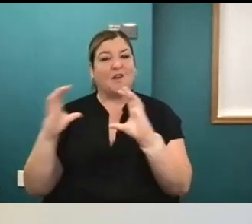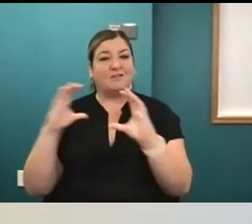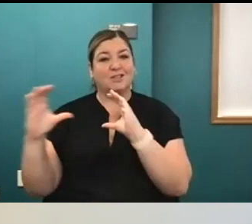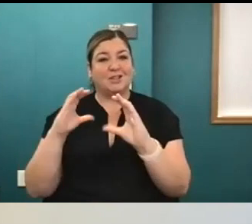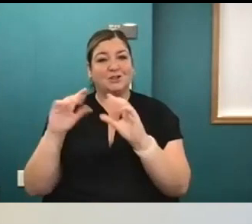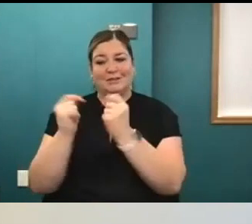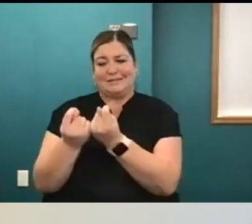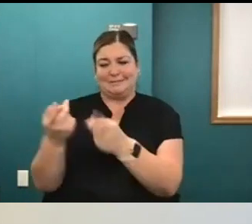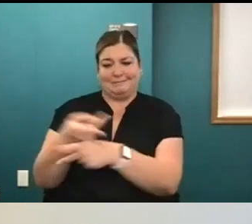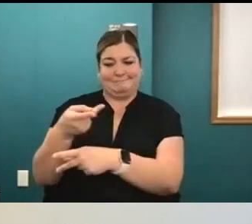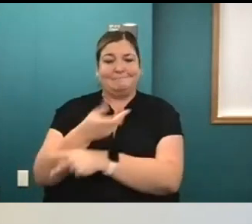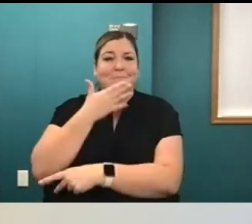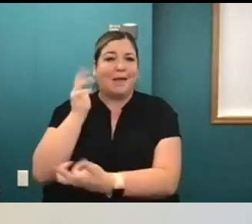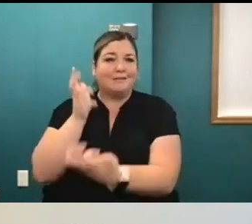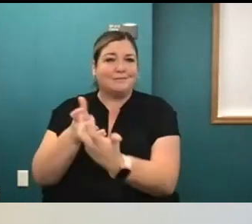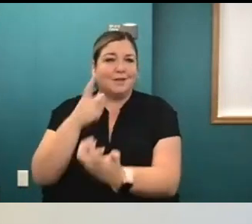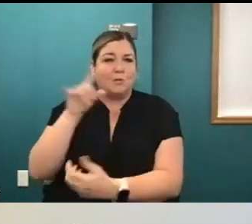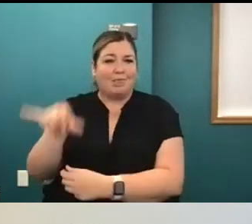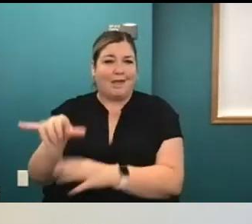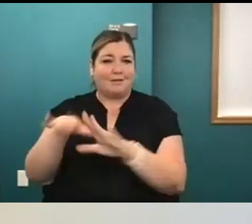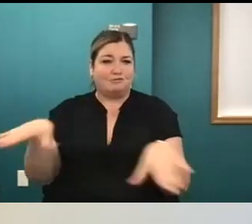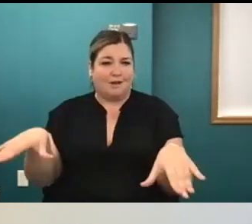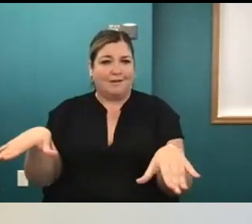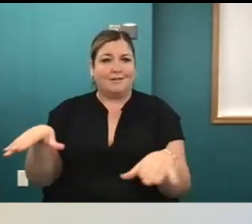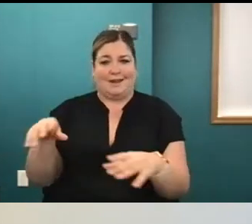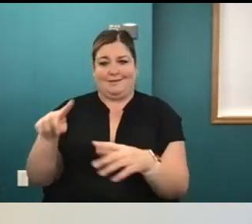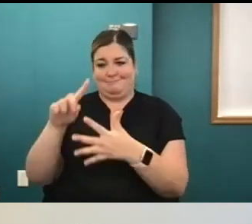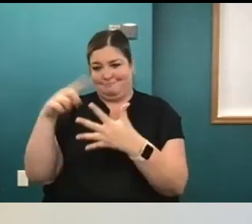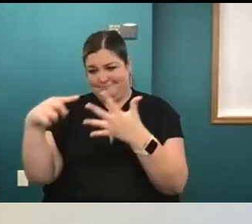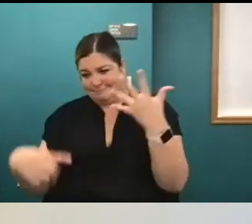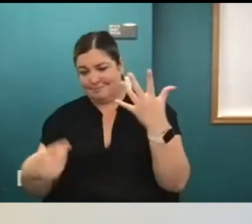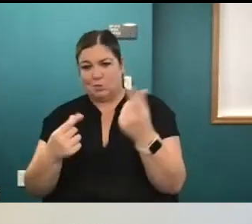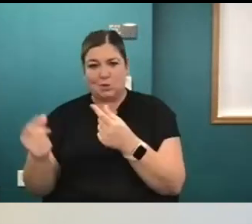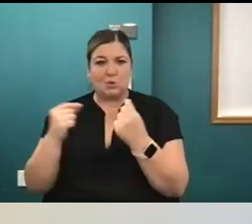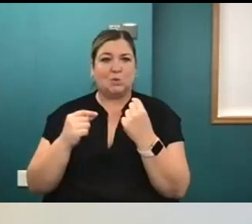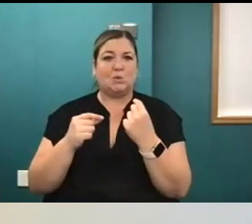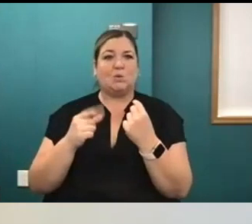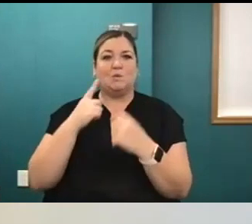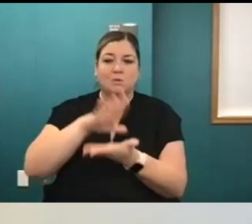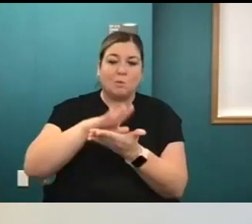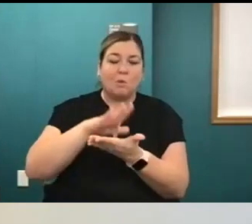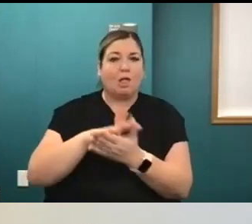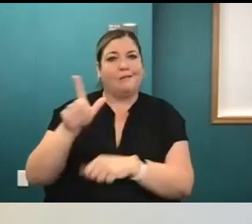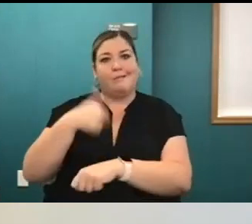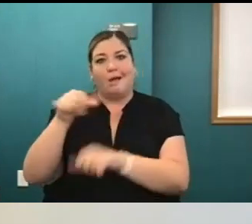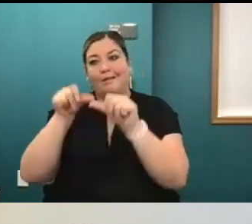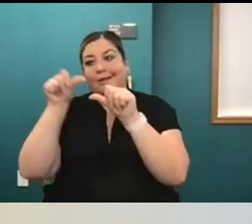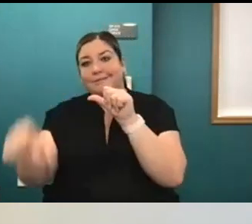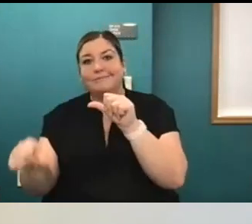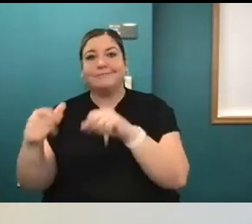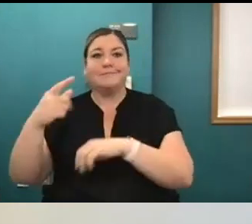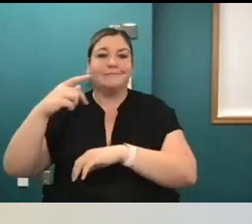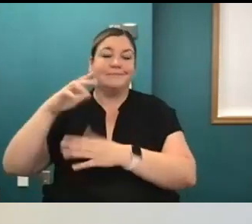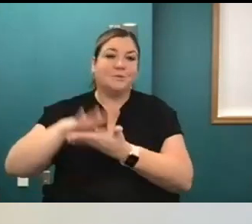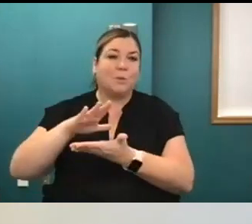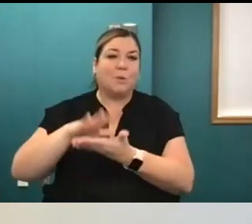figure out what was best for that child, given the various things they were doing throughout the school day or how long the school day was. But both power options are going to come